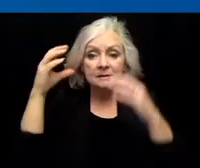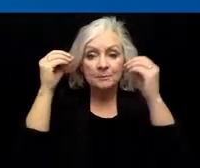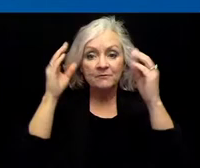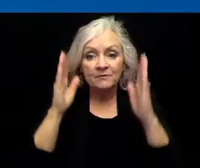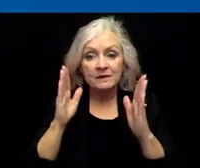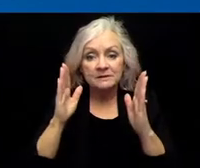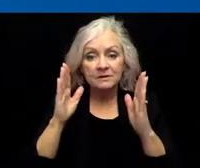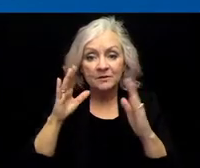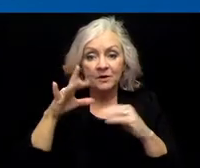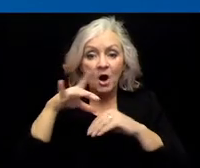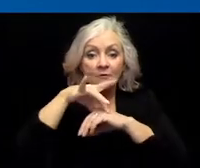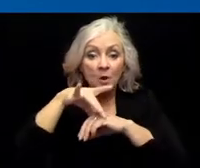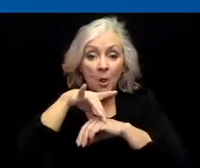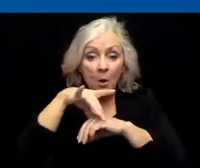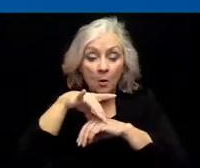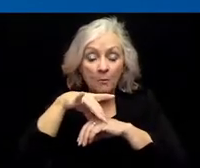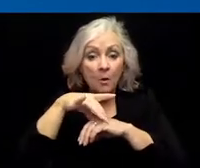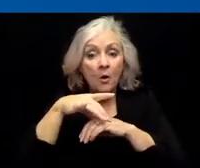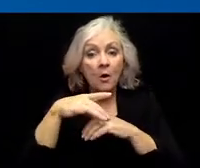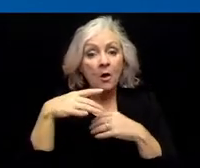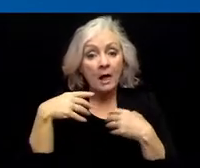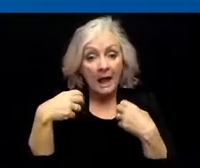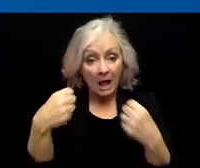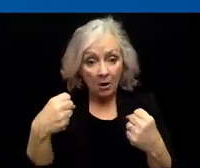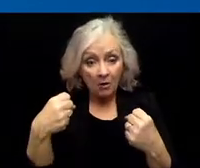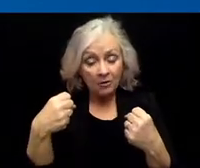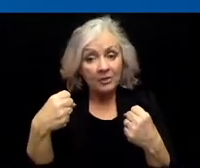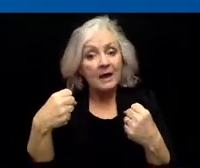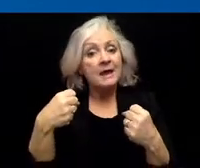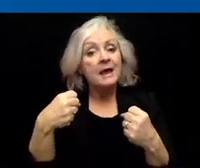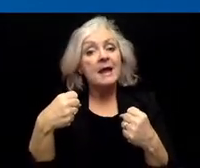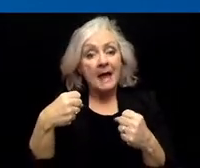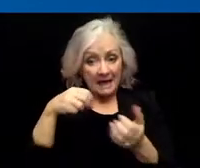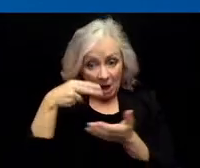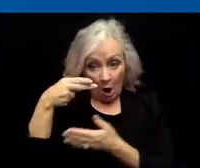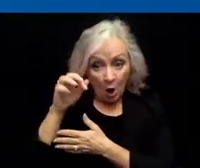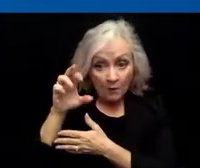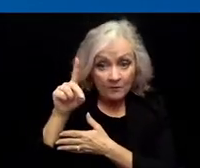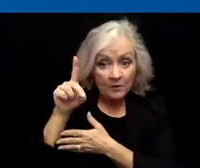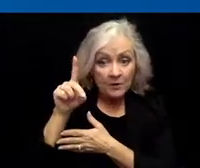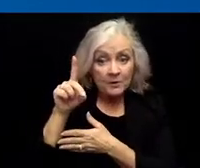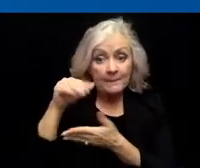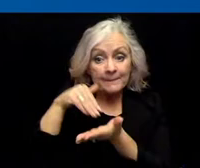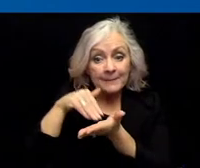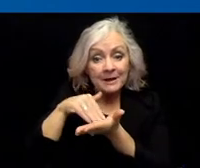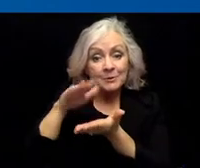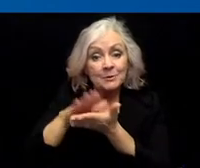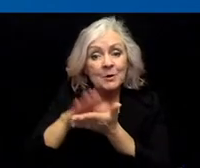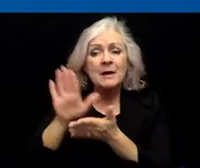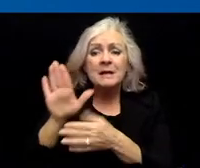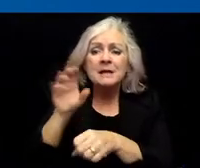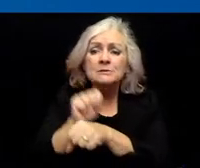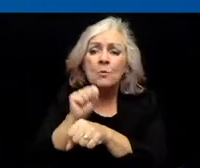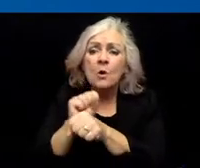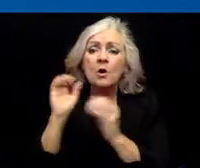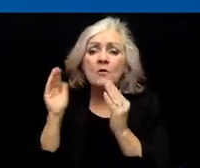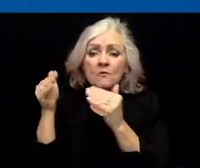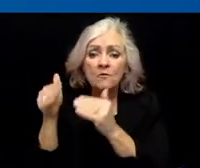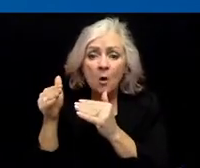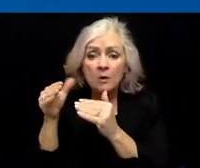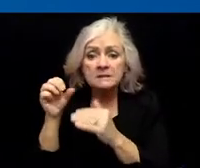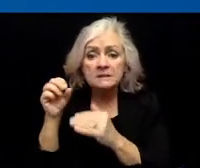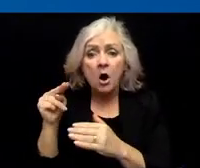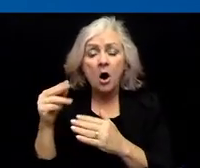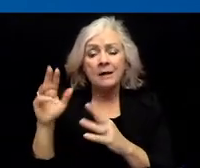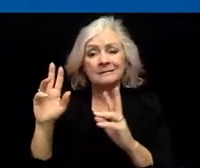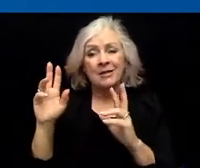Principal Research Fellow at Harvard Medical School, whose work has focused on the burden of mental